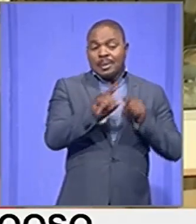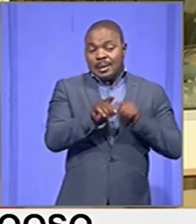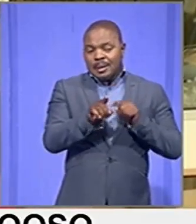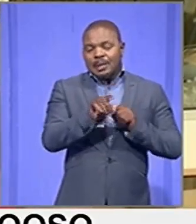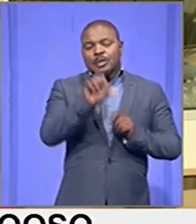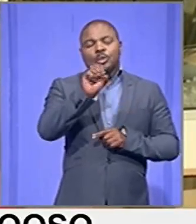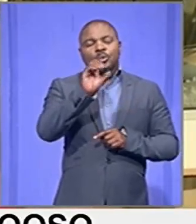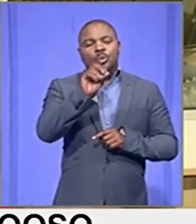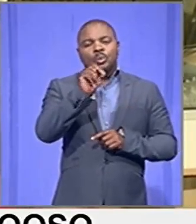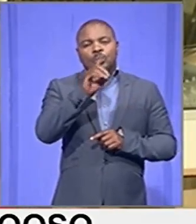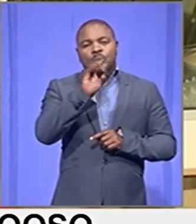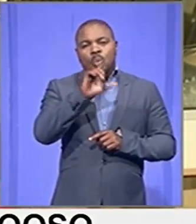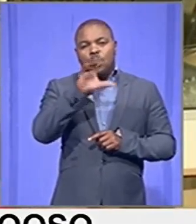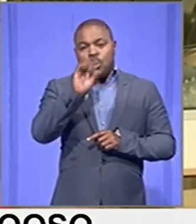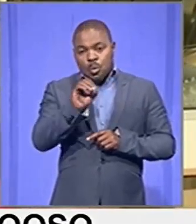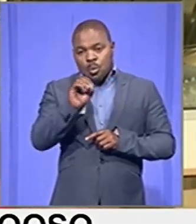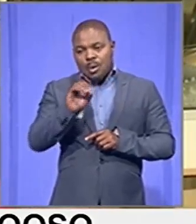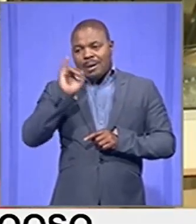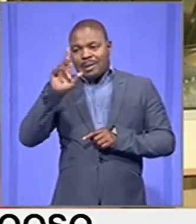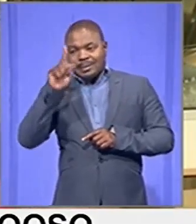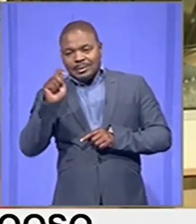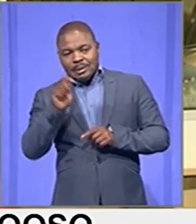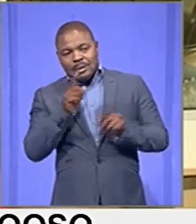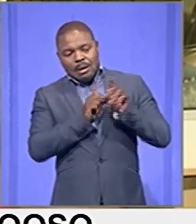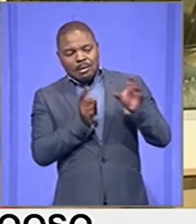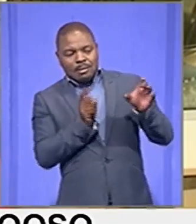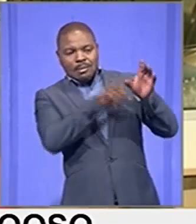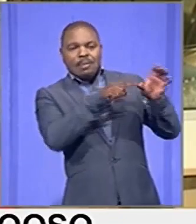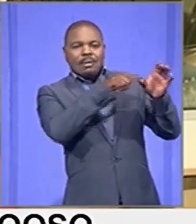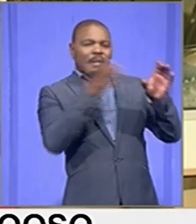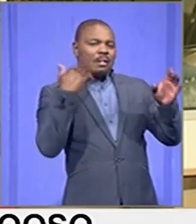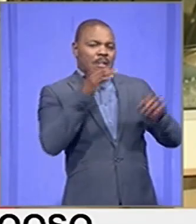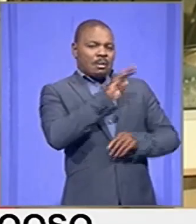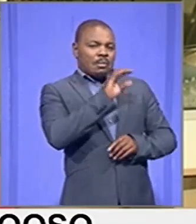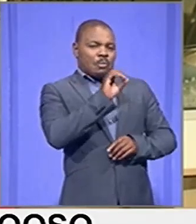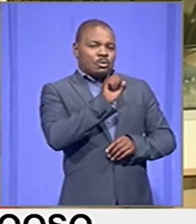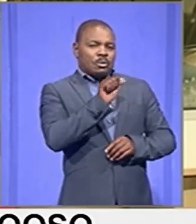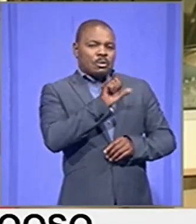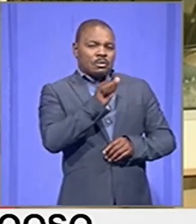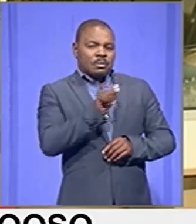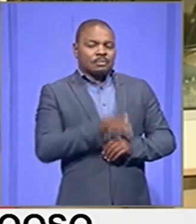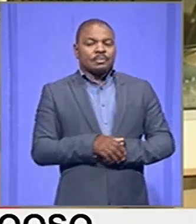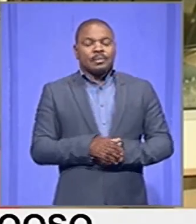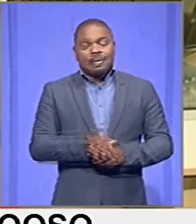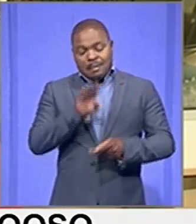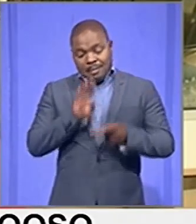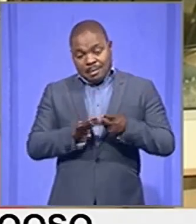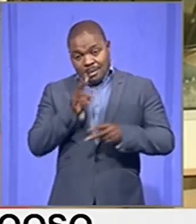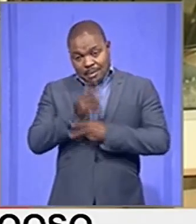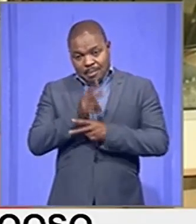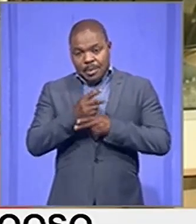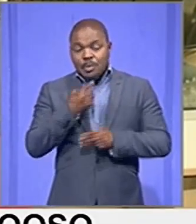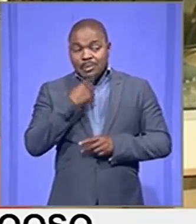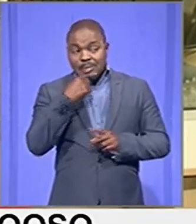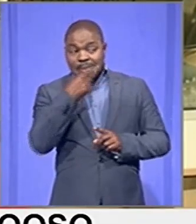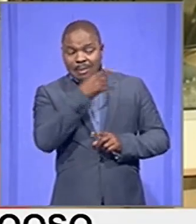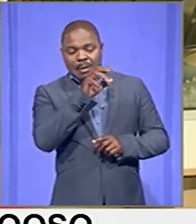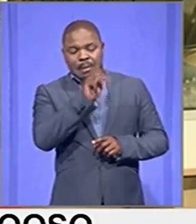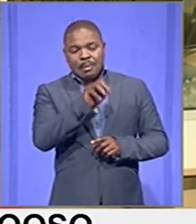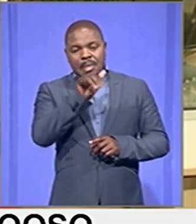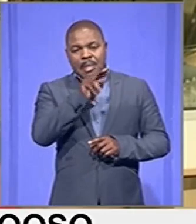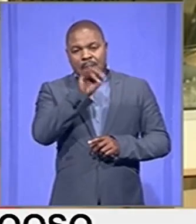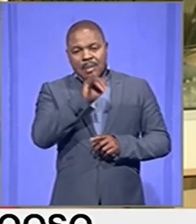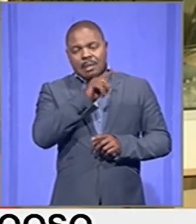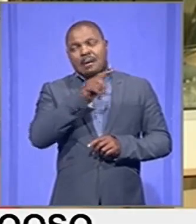or was a subsidiary of Bosasa, which has now been defunct. We are further saying that Mr. Dudumiene further